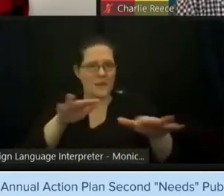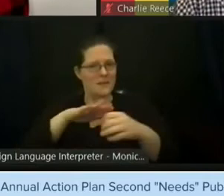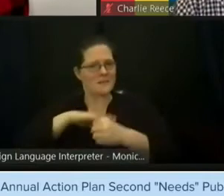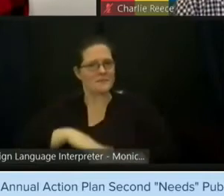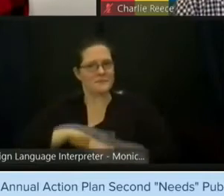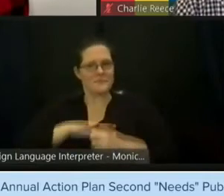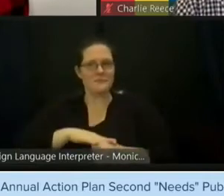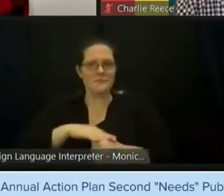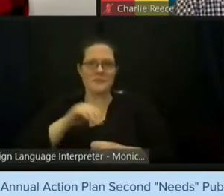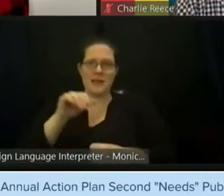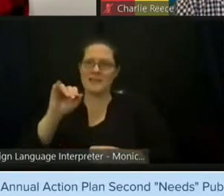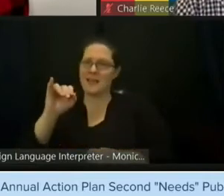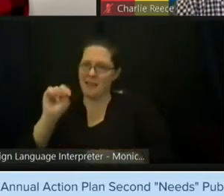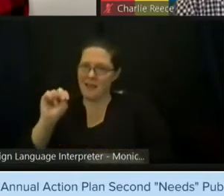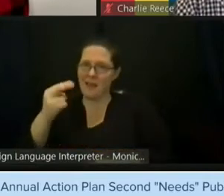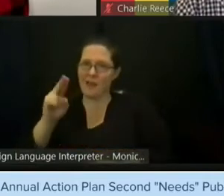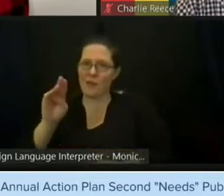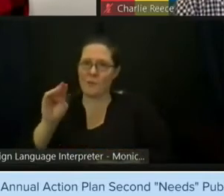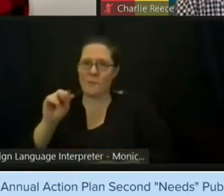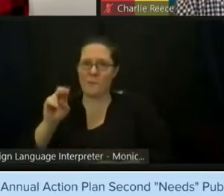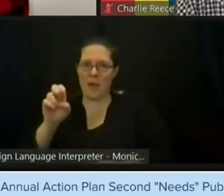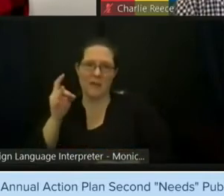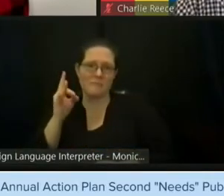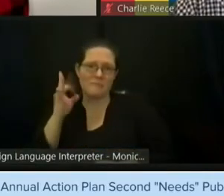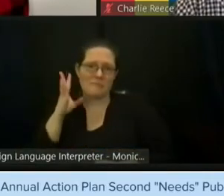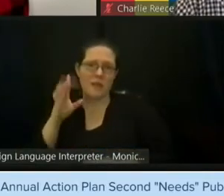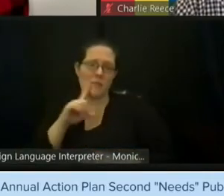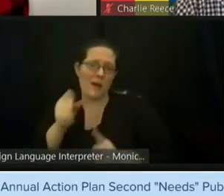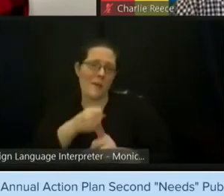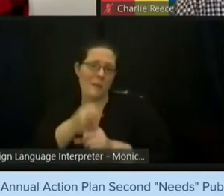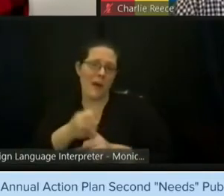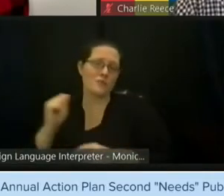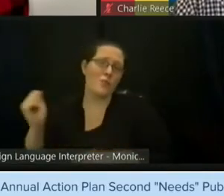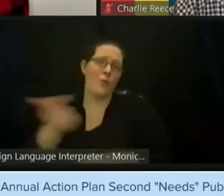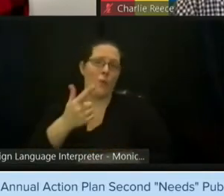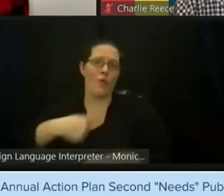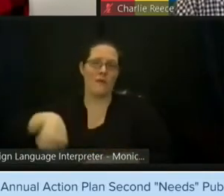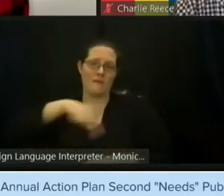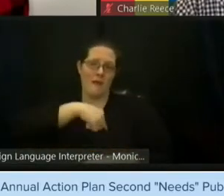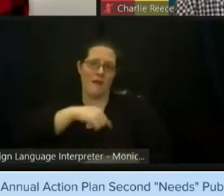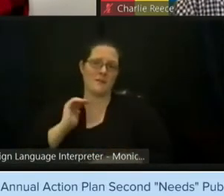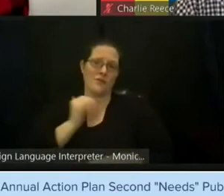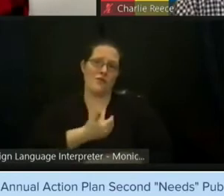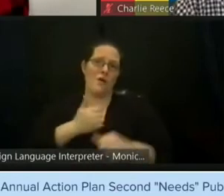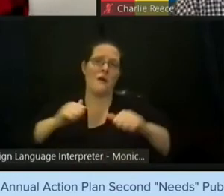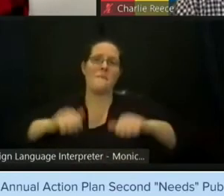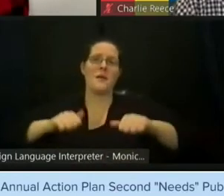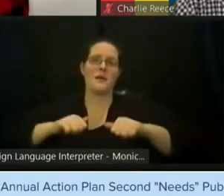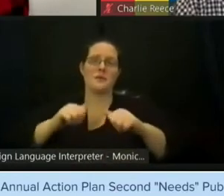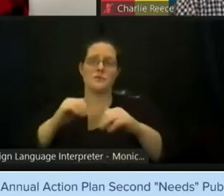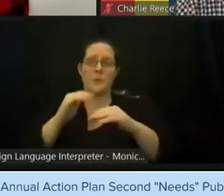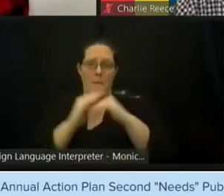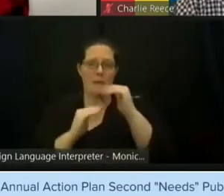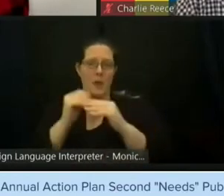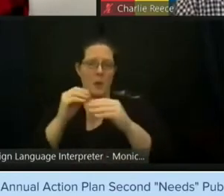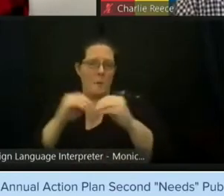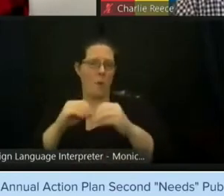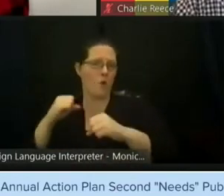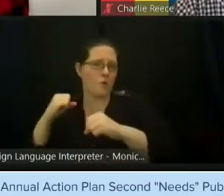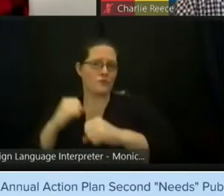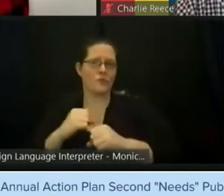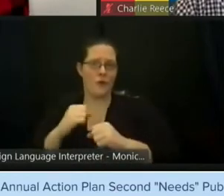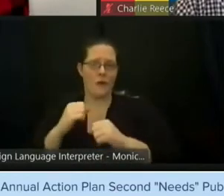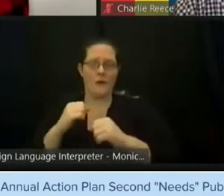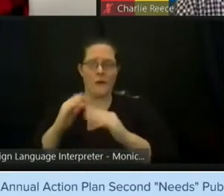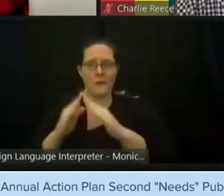It's just so inhumane, and it affects all of us, and it affects our ability to build robust communities, to